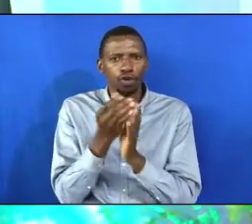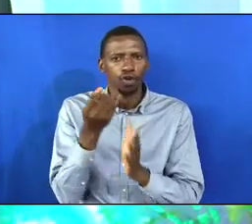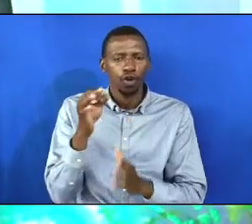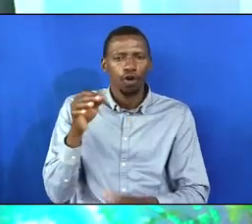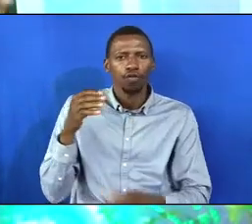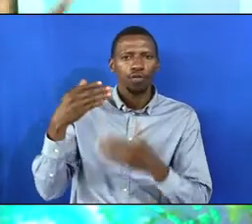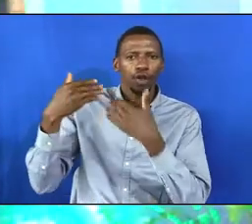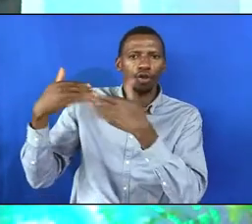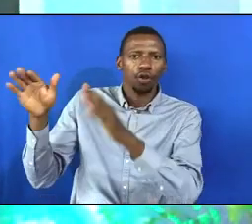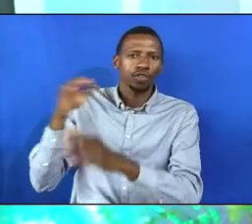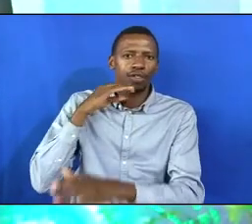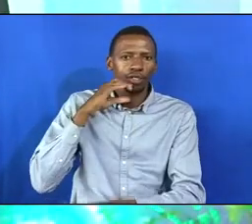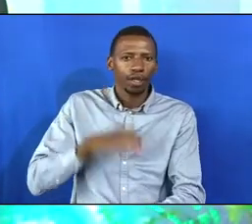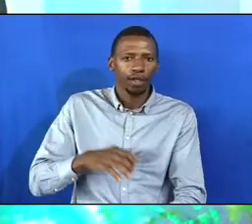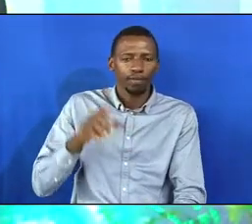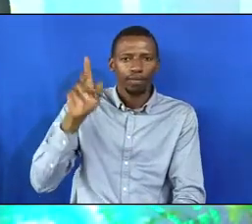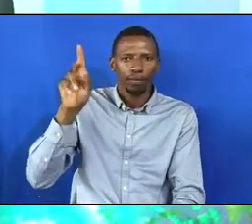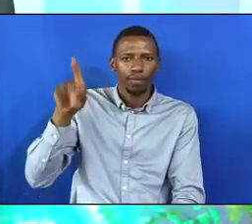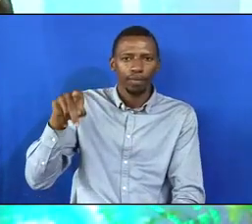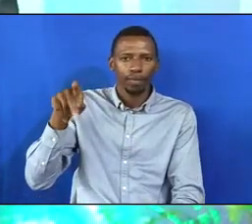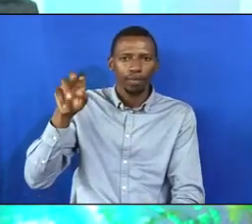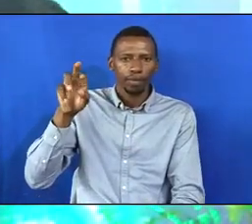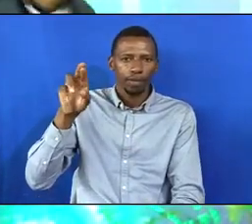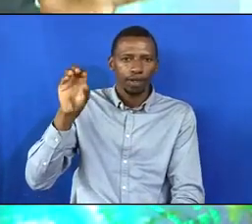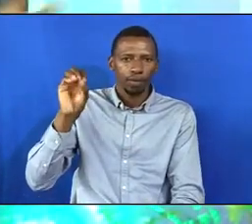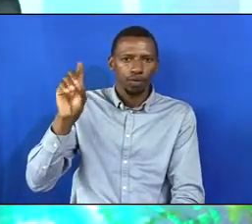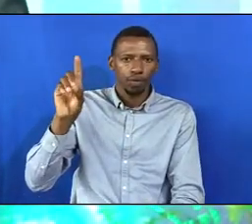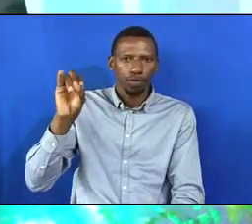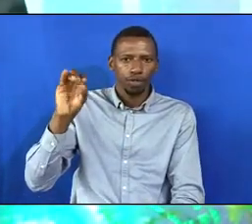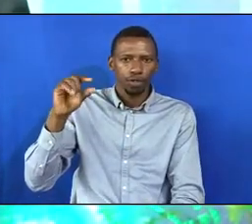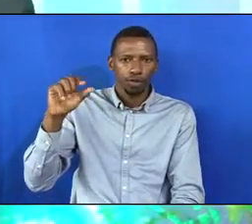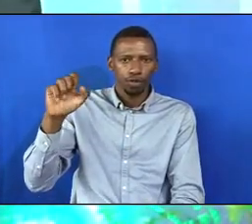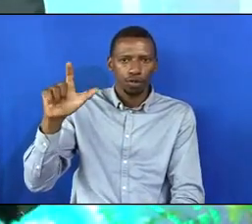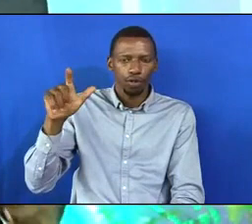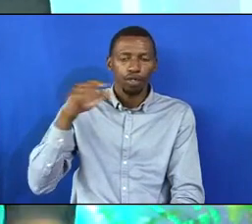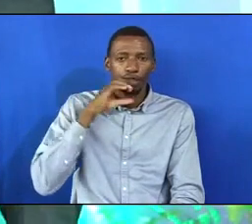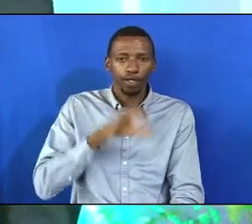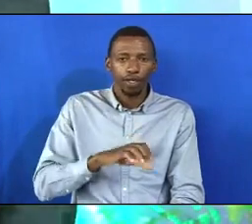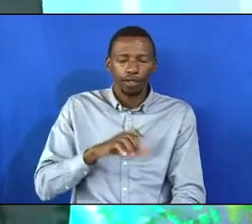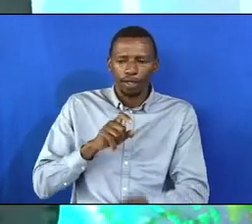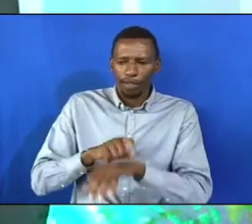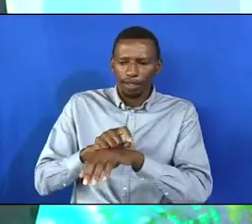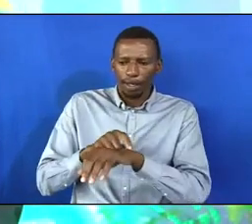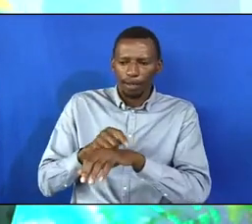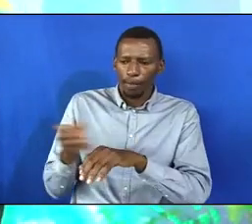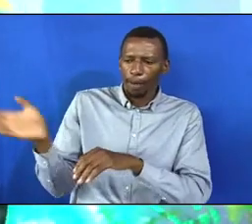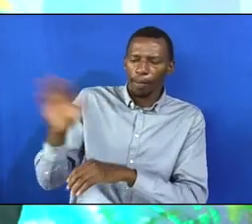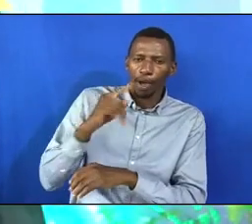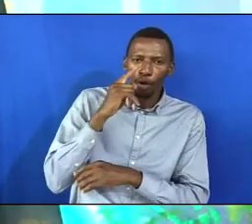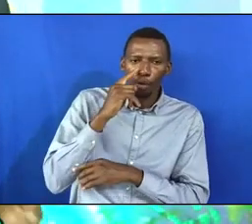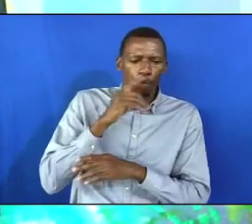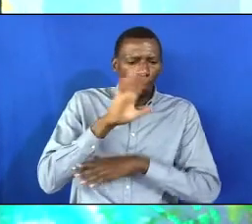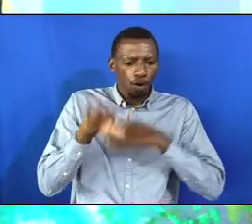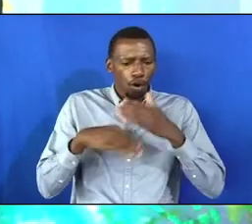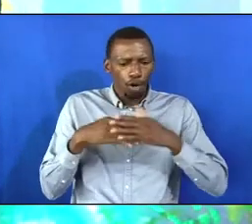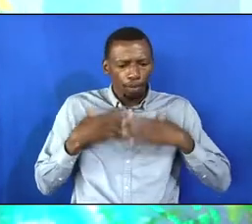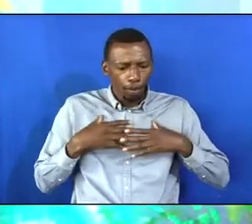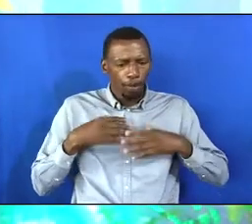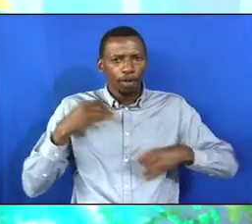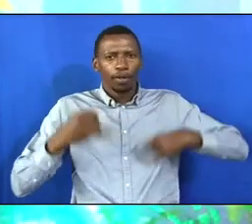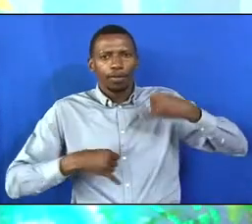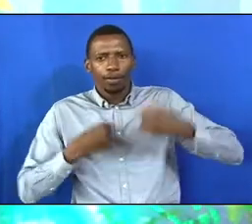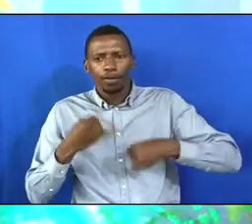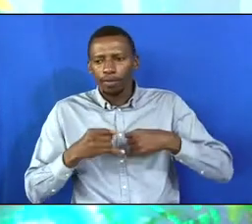son, when he was coming home, when it was all rejoicing, the brother said, no, something is not right